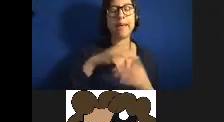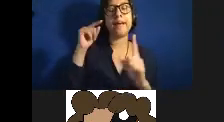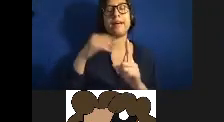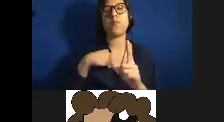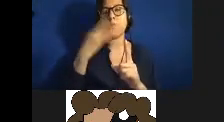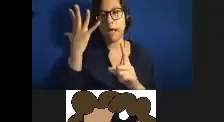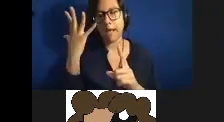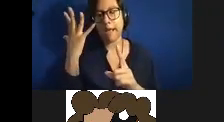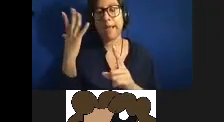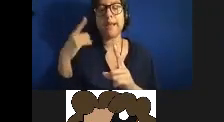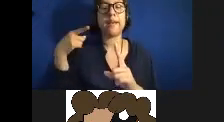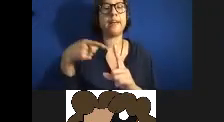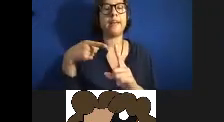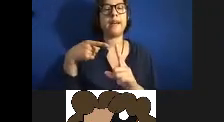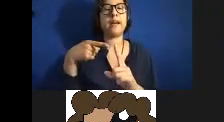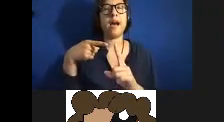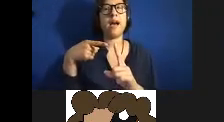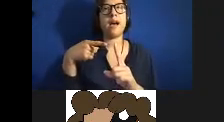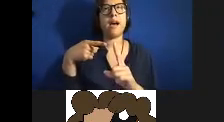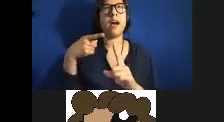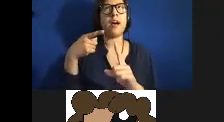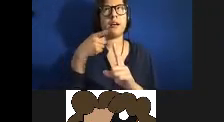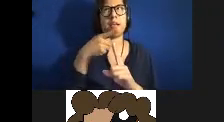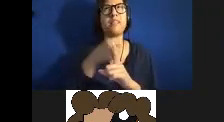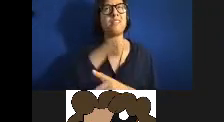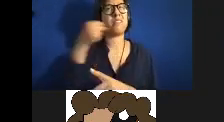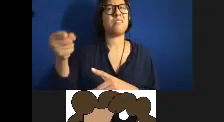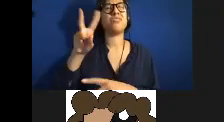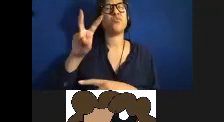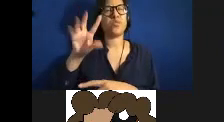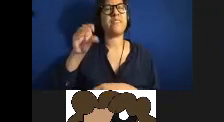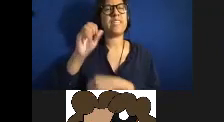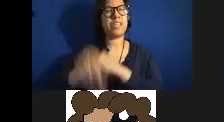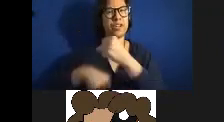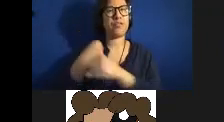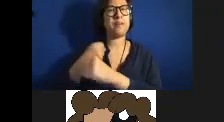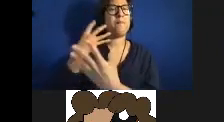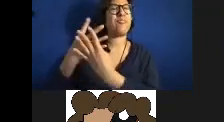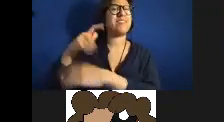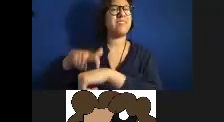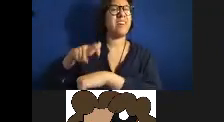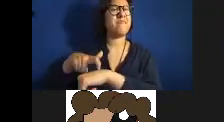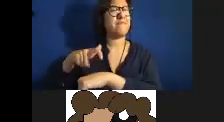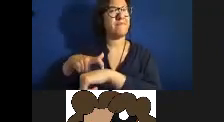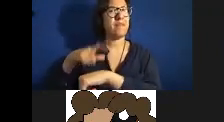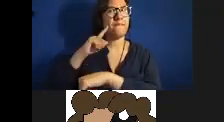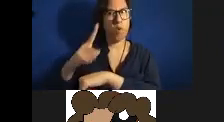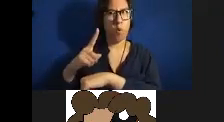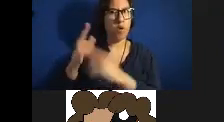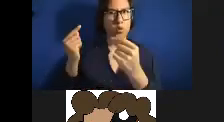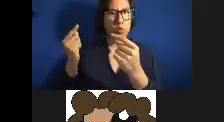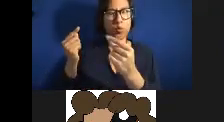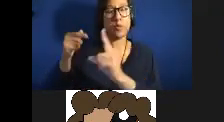charged with, and I think he was sentenced to 250 years in a prison time for intentionally